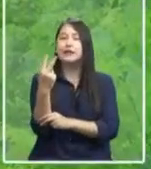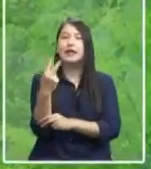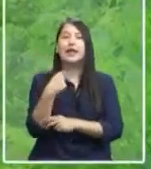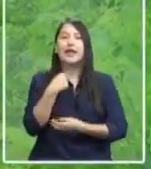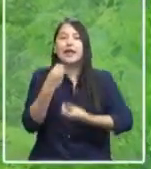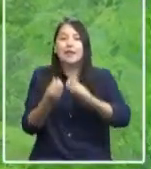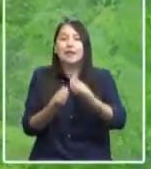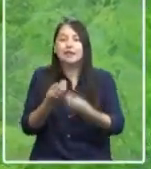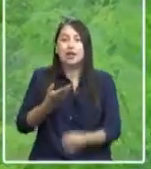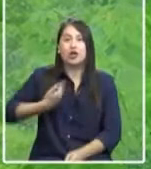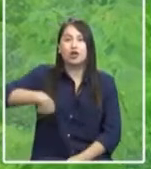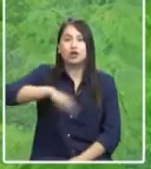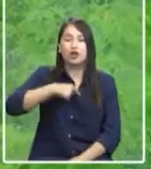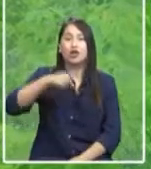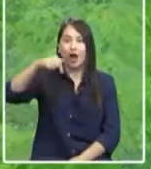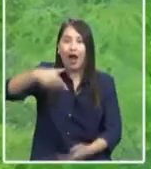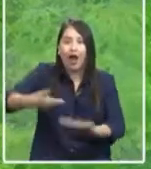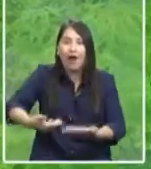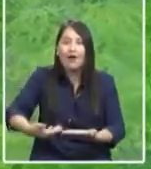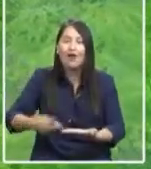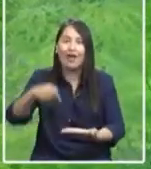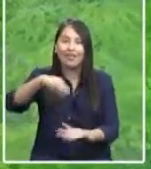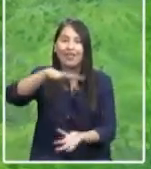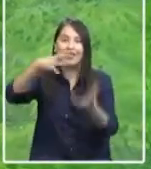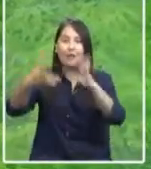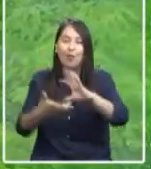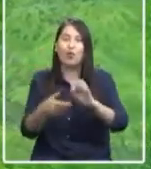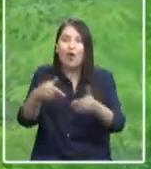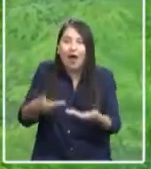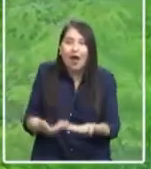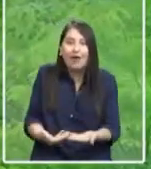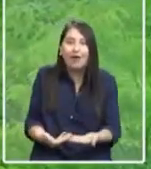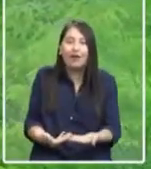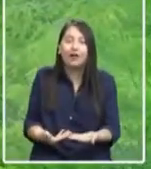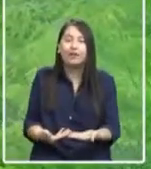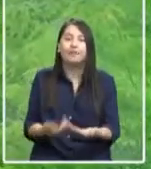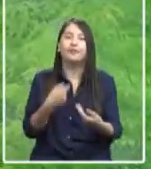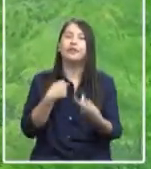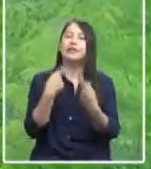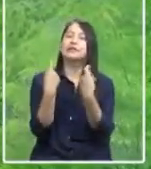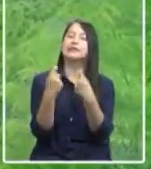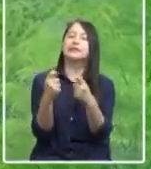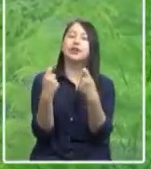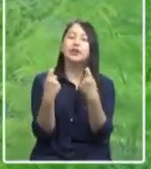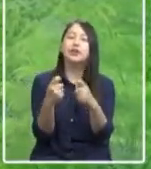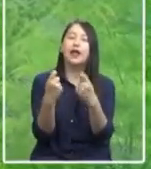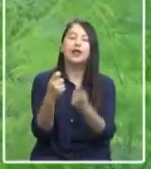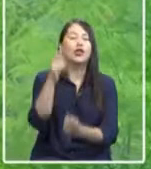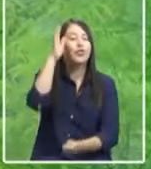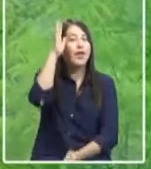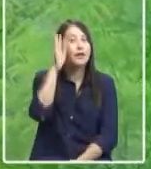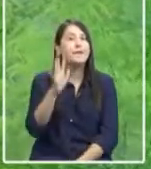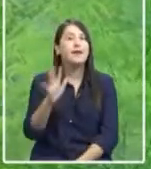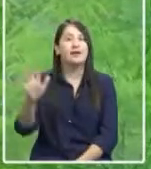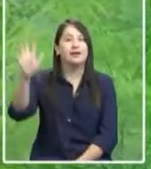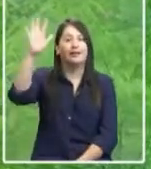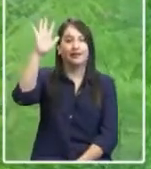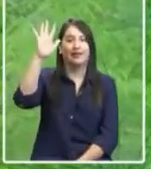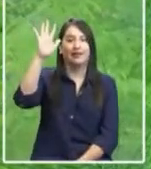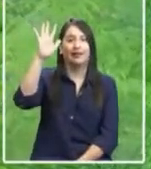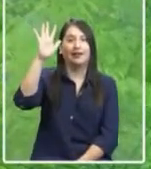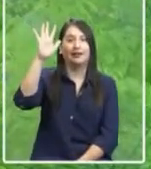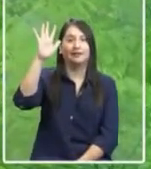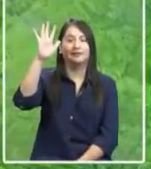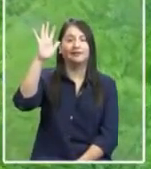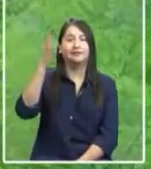to imagine that we are all in a very fast bullet train. World is in a bullet train, heading